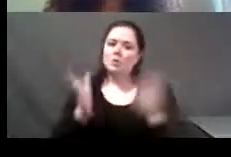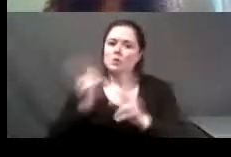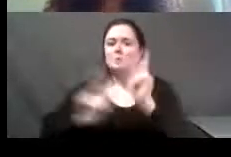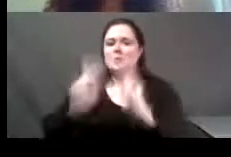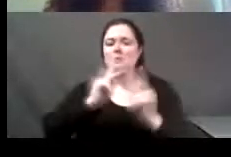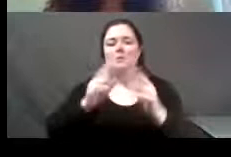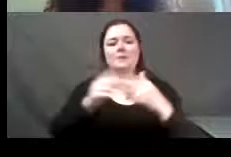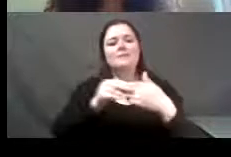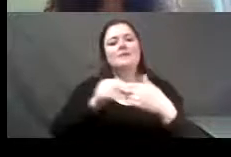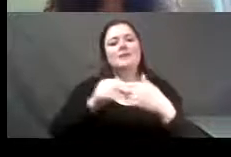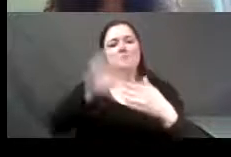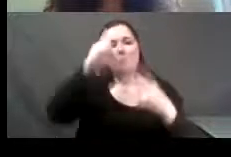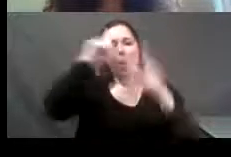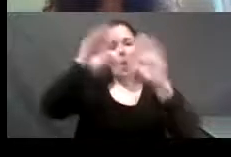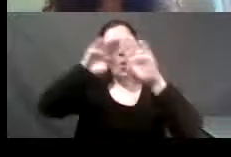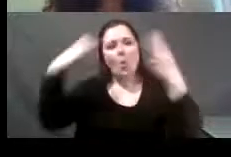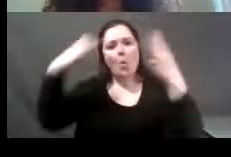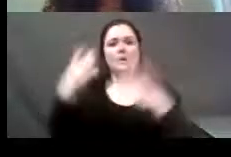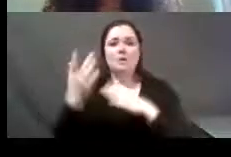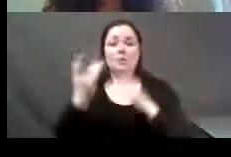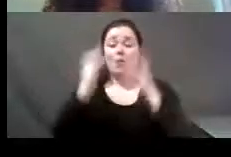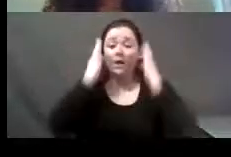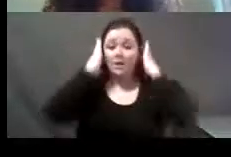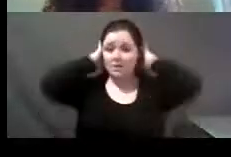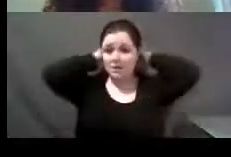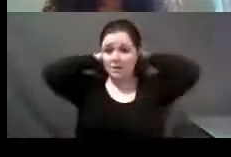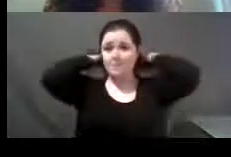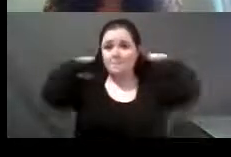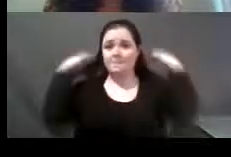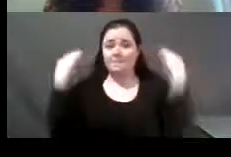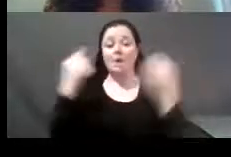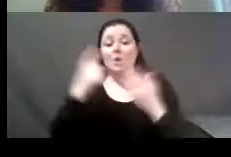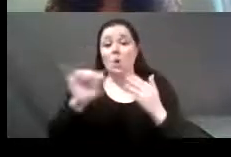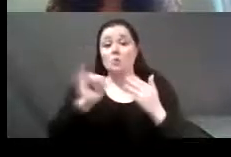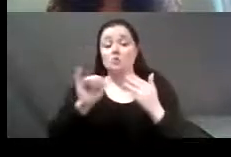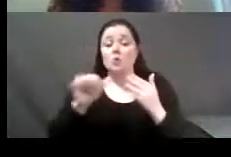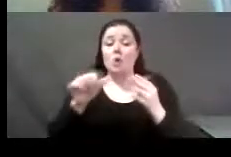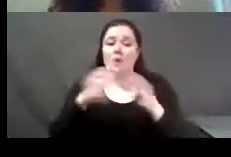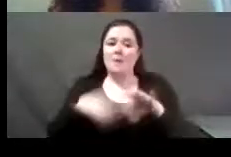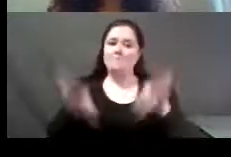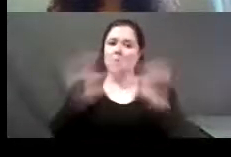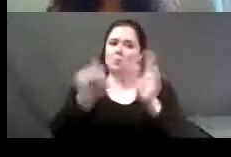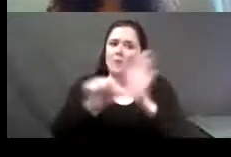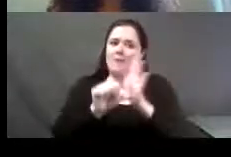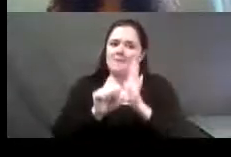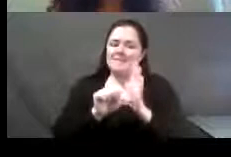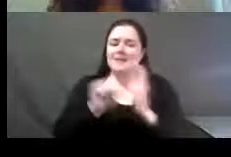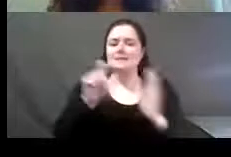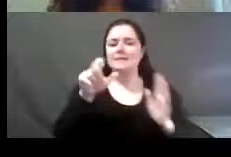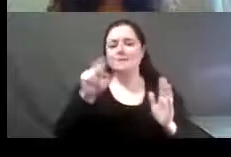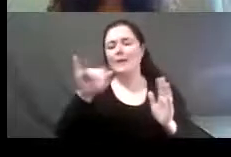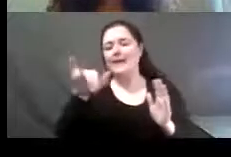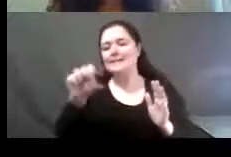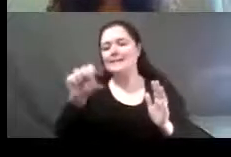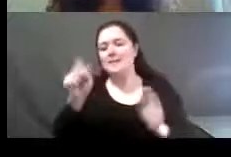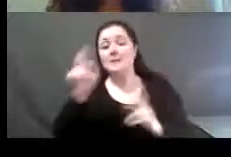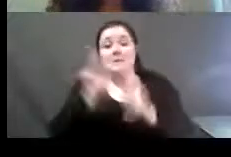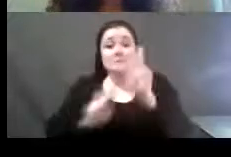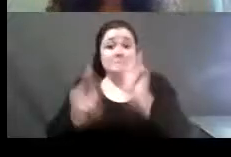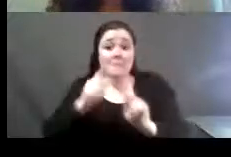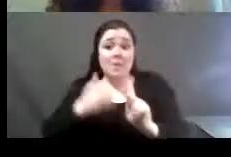and open-minded, because what's also important to emphasize is even though people may have a